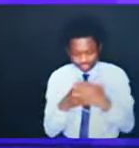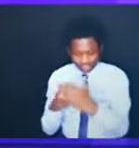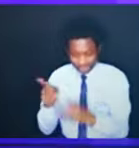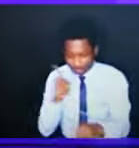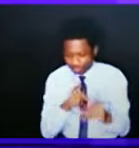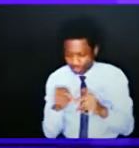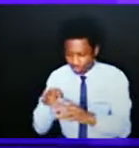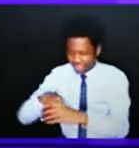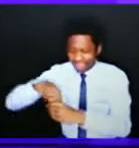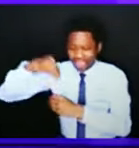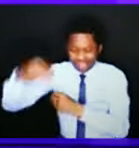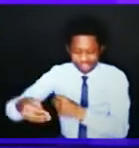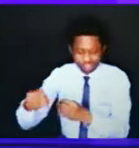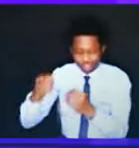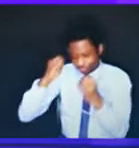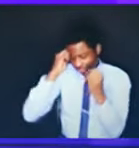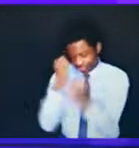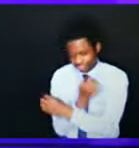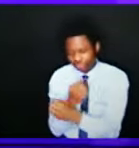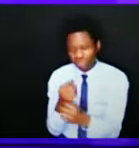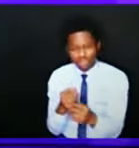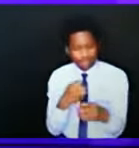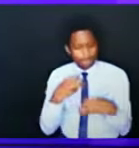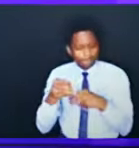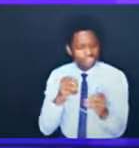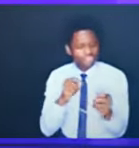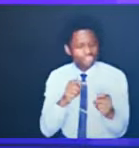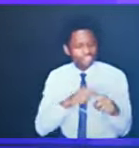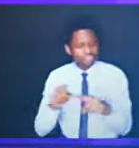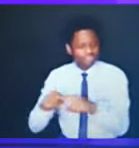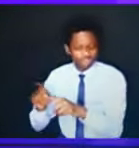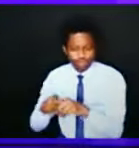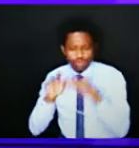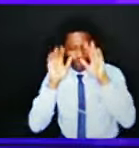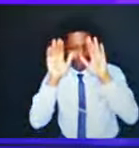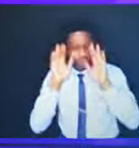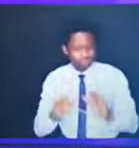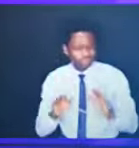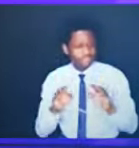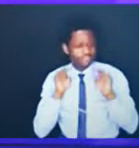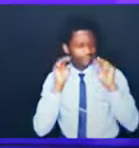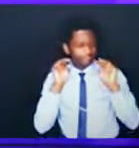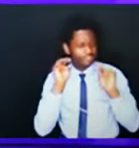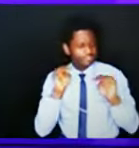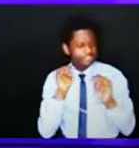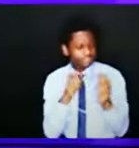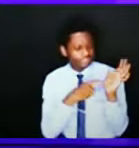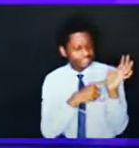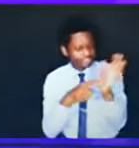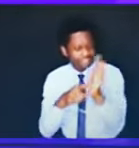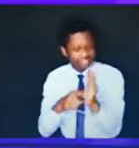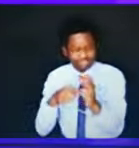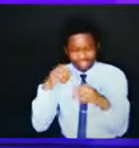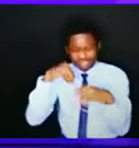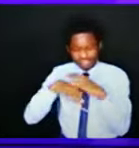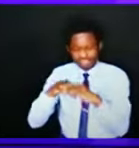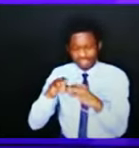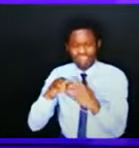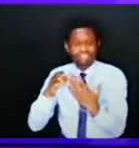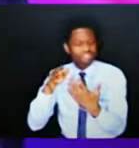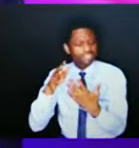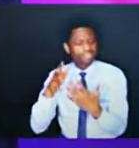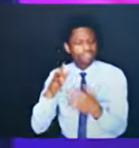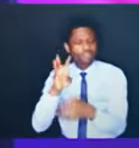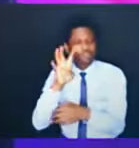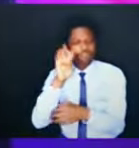and signs in Egypt at the Red Sea and for 40 years in the wilderness. Ono arana ode won free